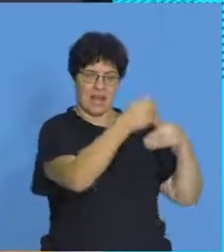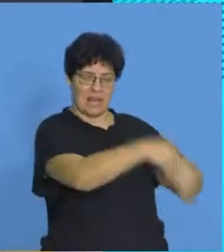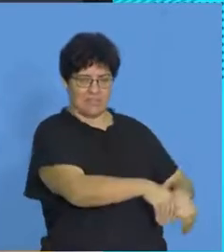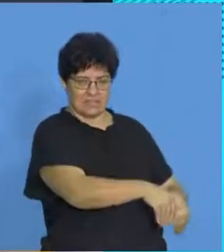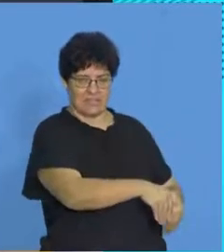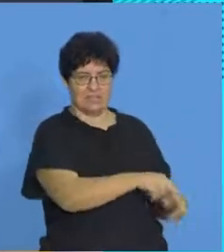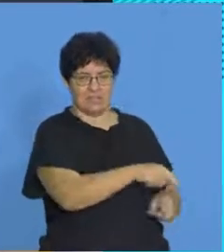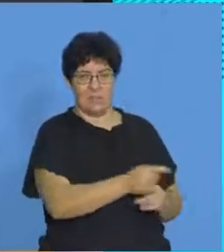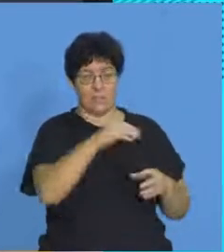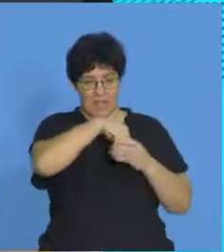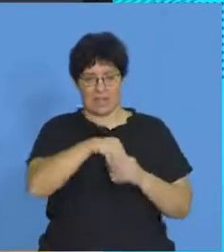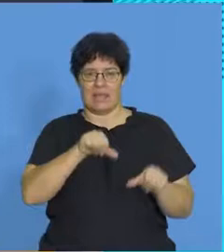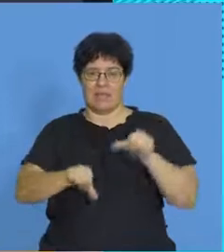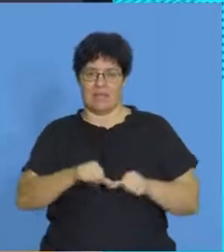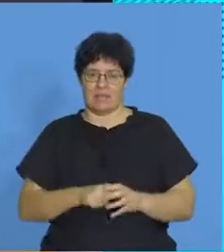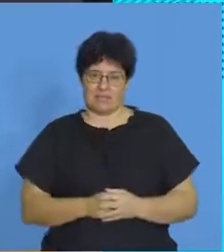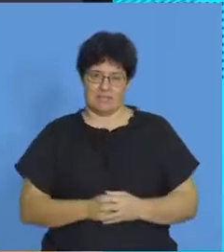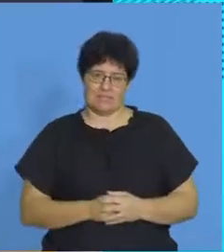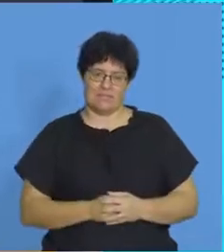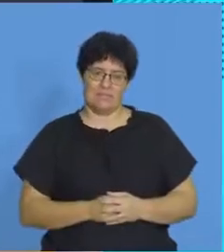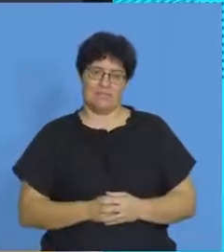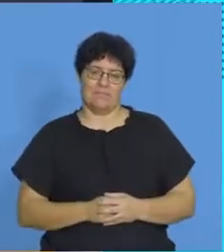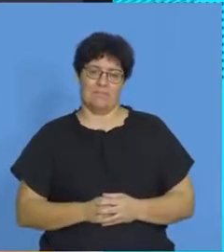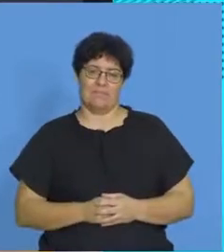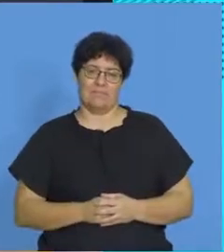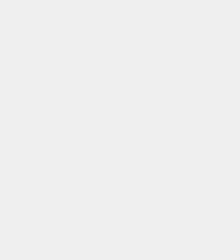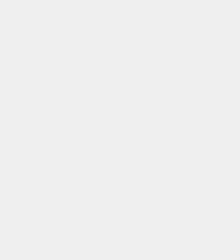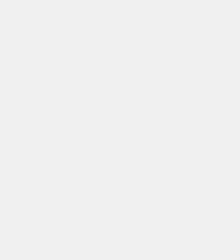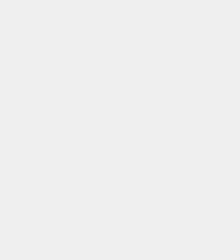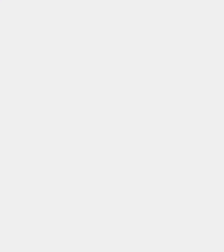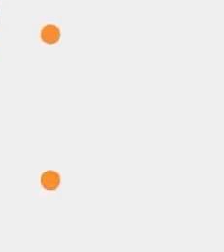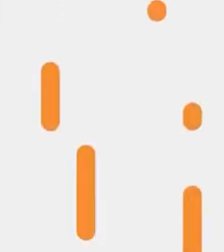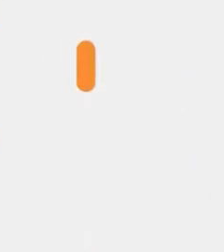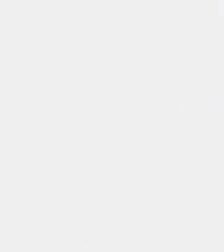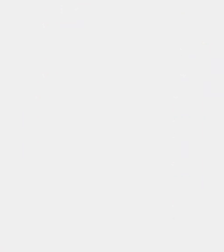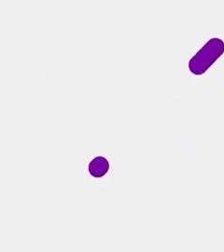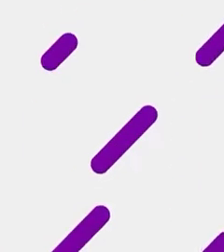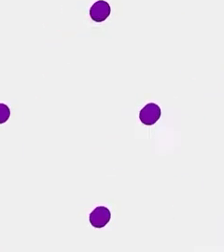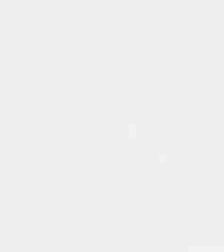reagents in a chemical reaction. Let's take a short break for now.